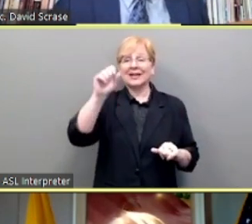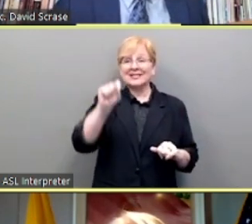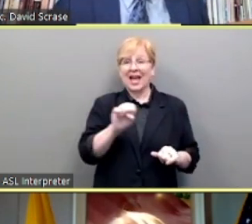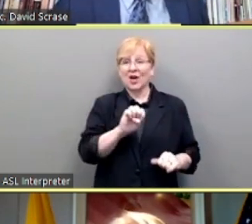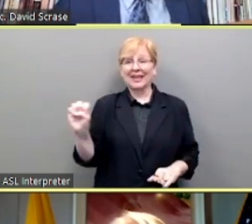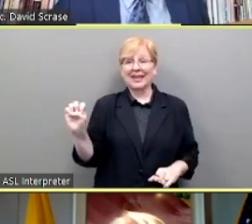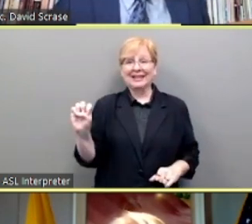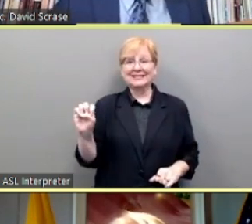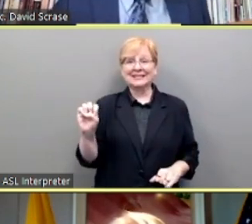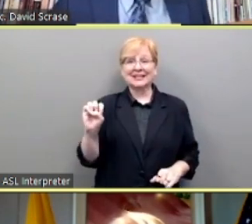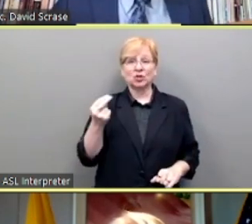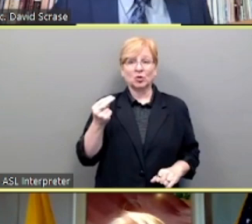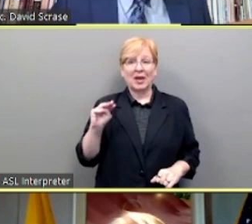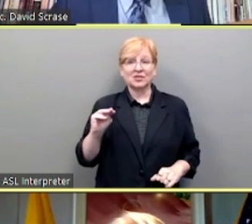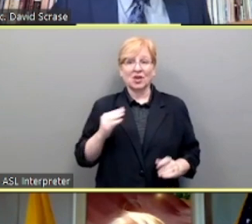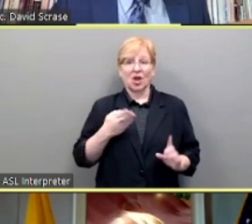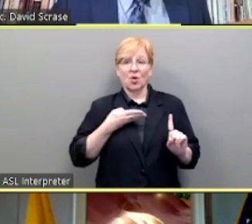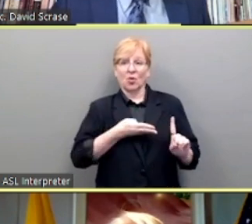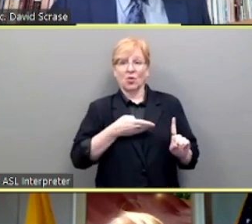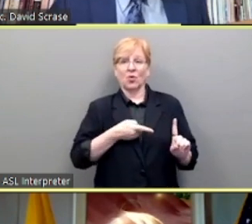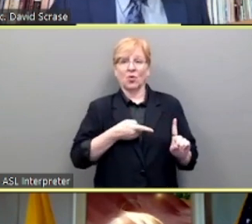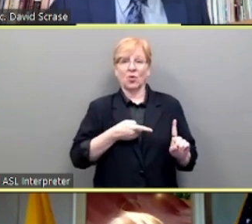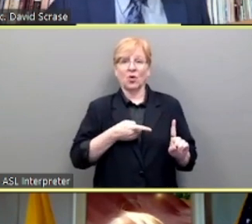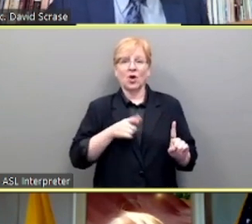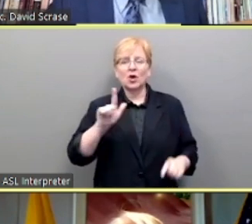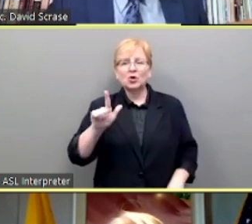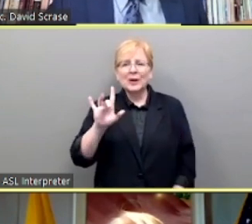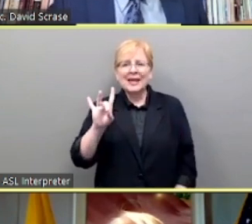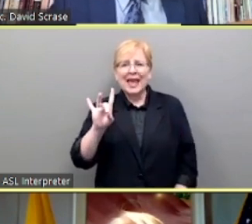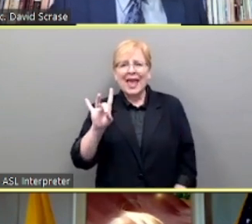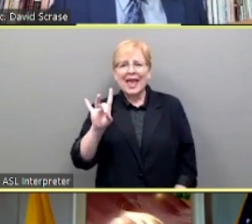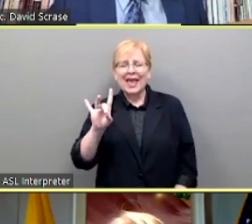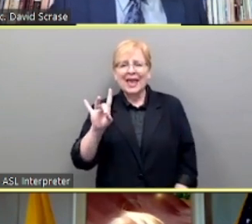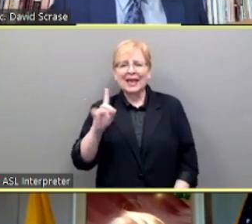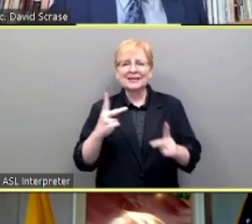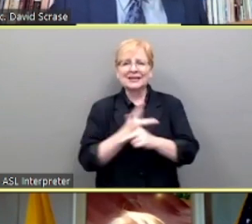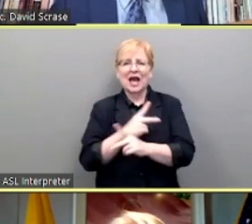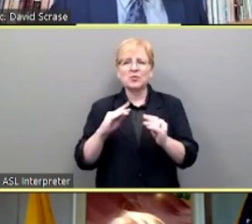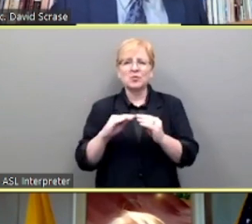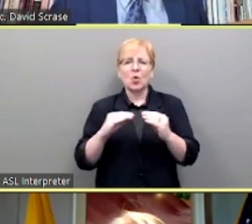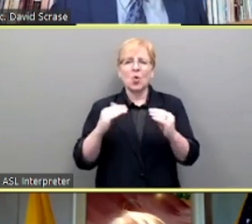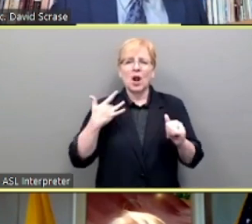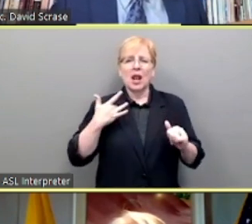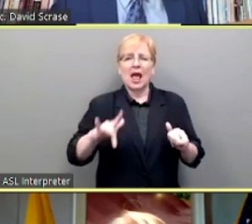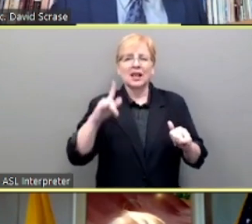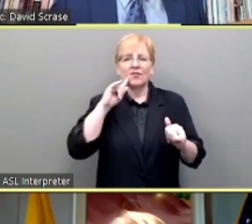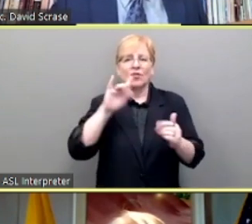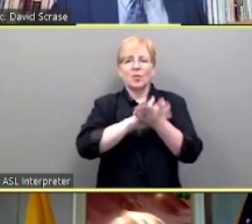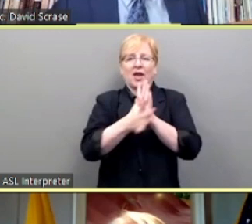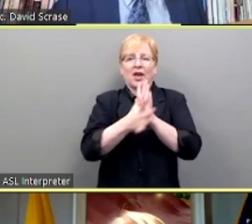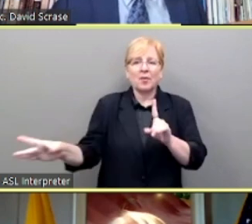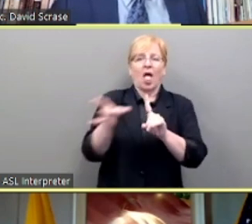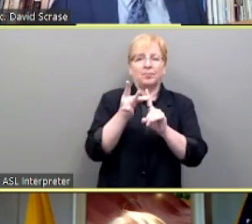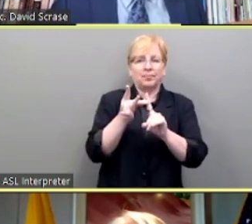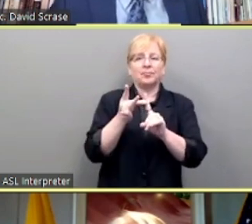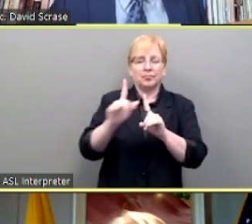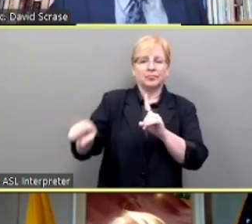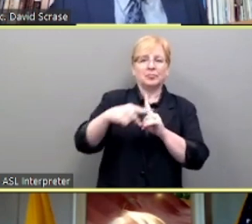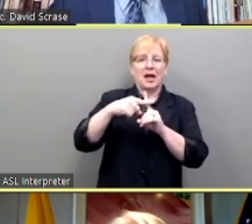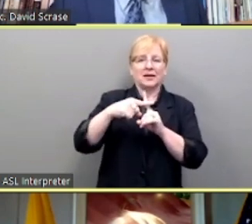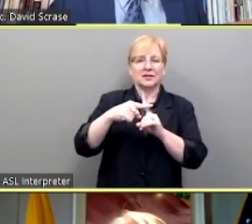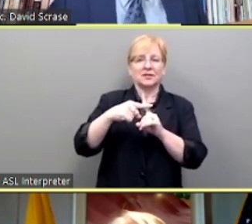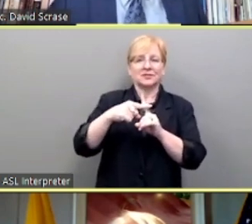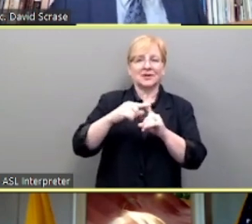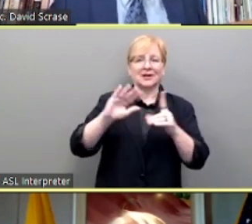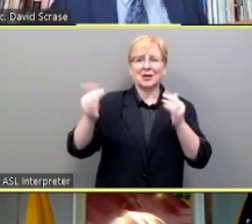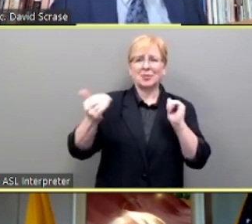you're there, you're 28 times more likely to be infected than you are in a